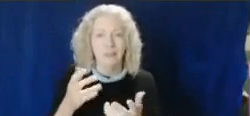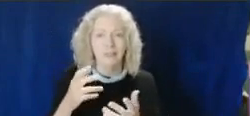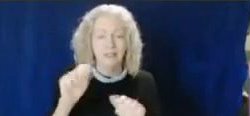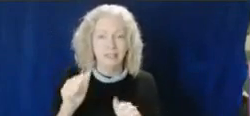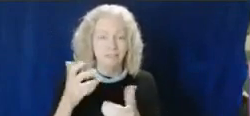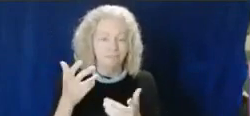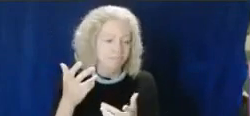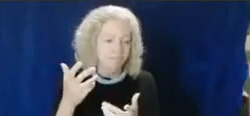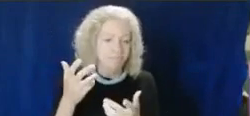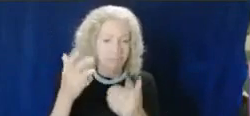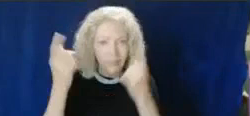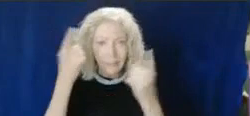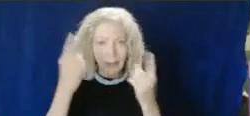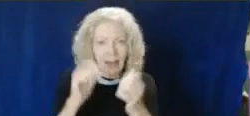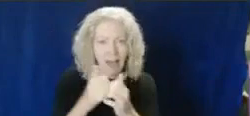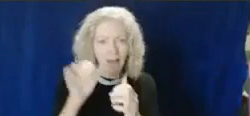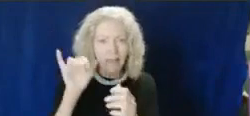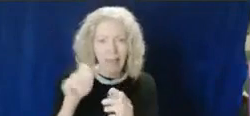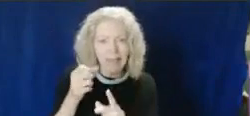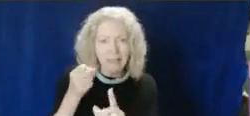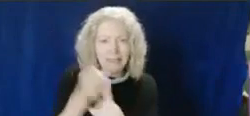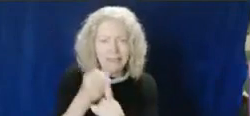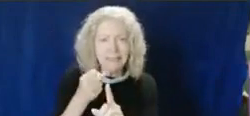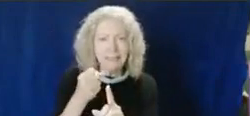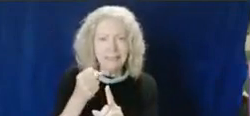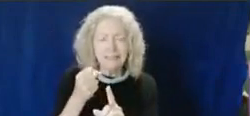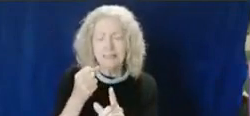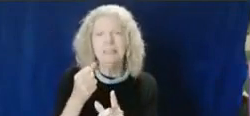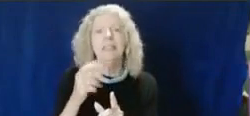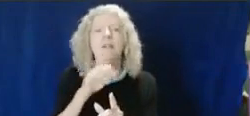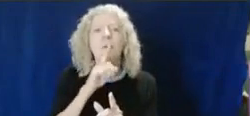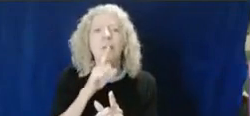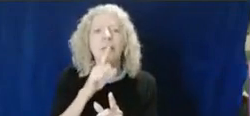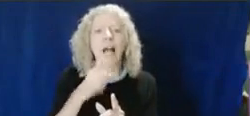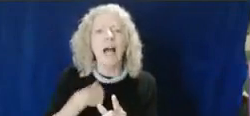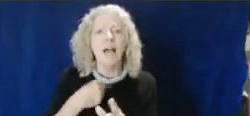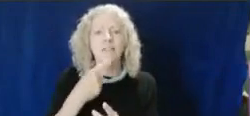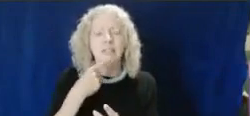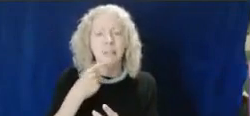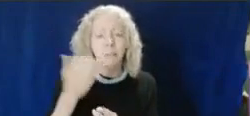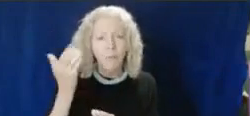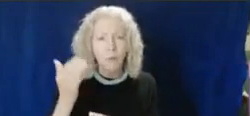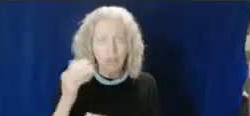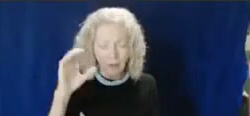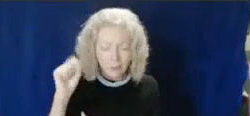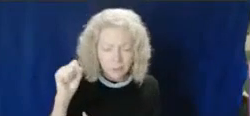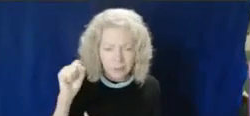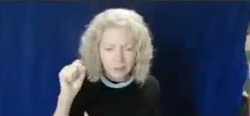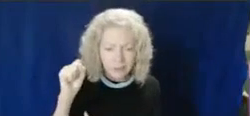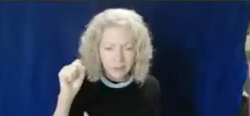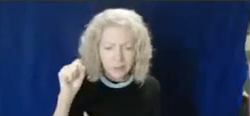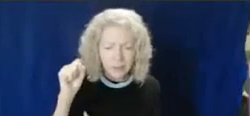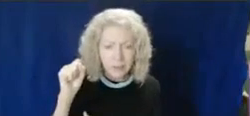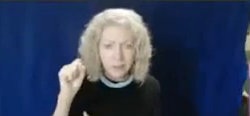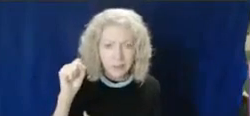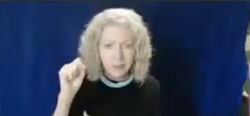affected communities of color. And I sit on the Colorado Springs Recovery Council, and every week I get to meet with the leadership of